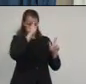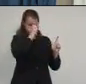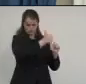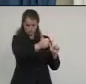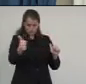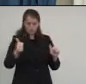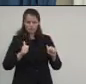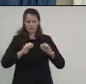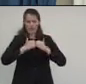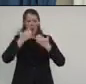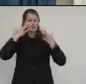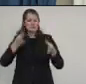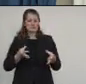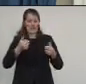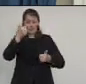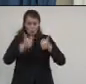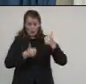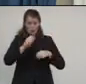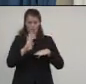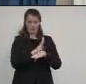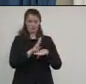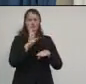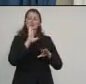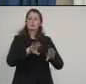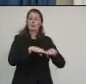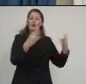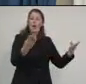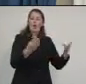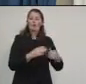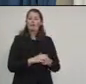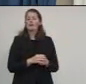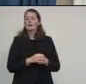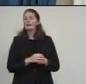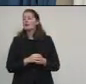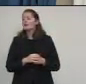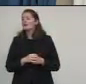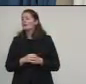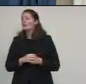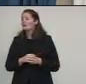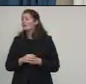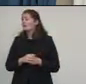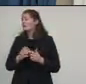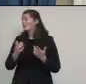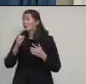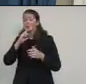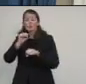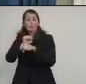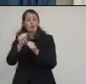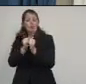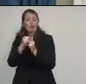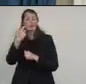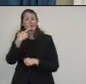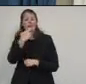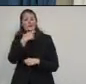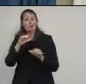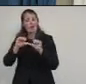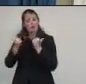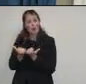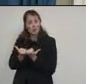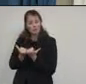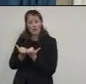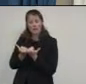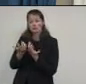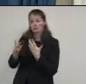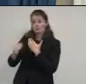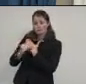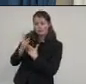have been nice if I'd have had a press conference 3 days earlier. Some people were complaining that I did it then and didn't wait till today when I had all the local media in the room.